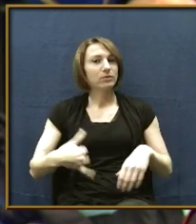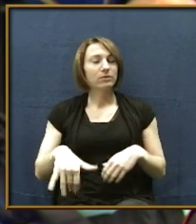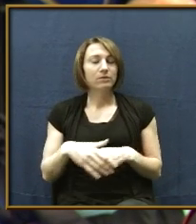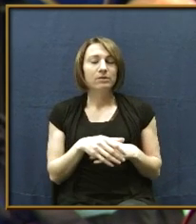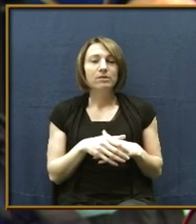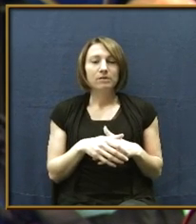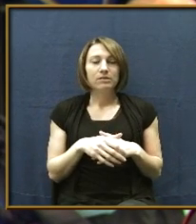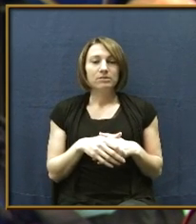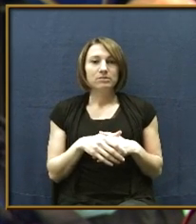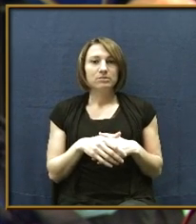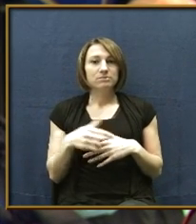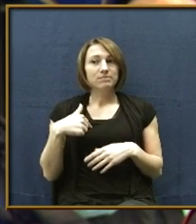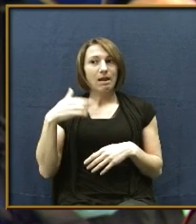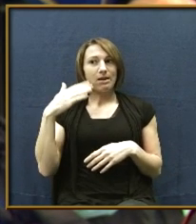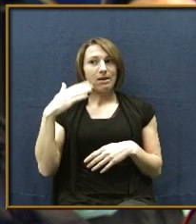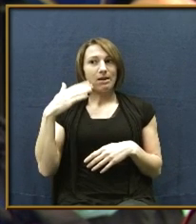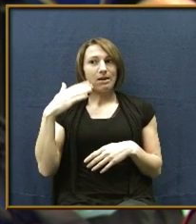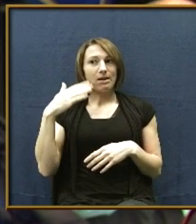concern, and I knew